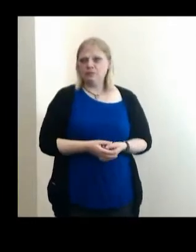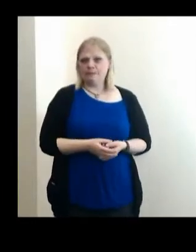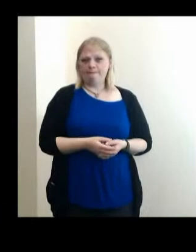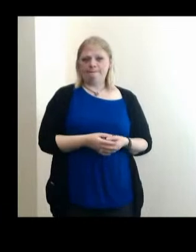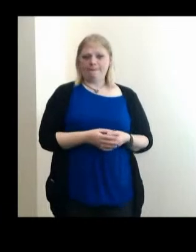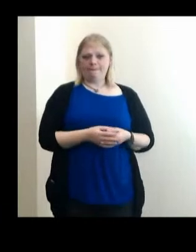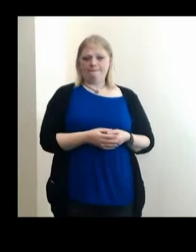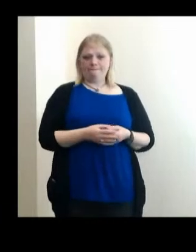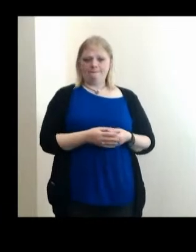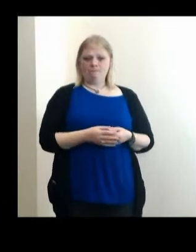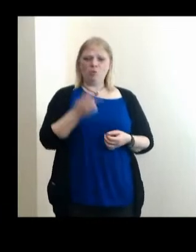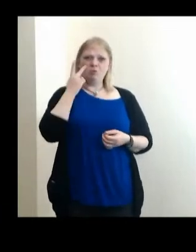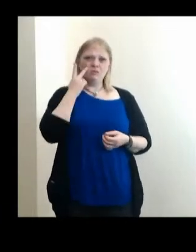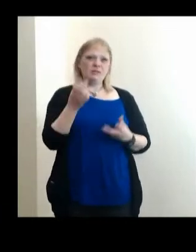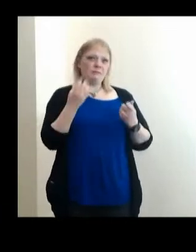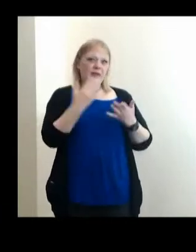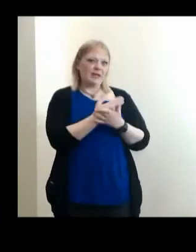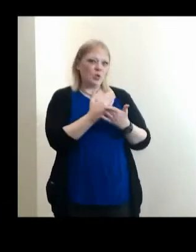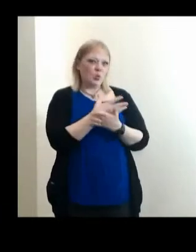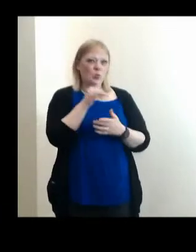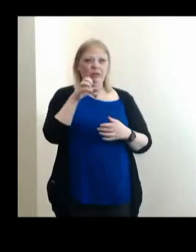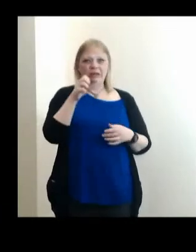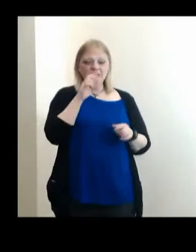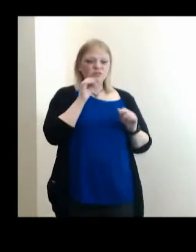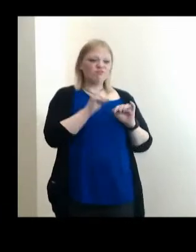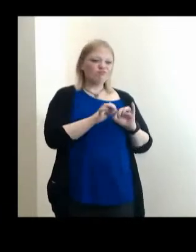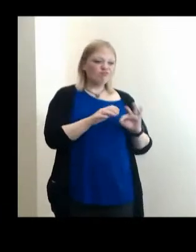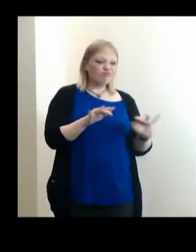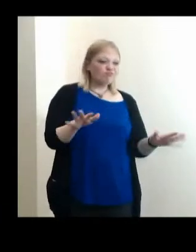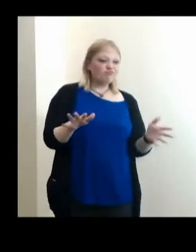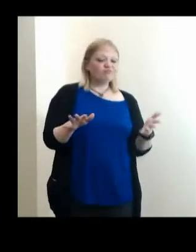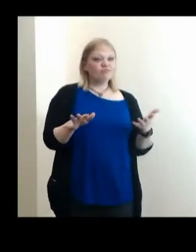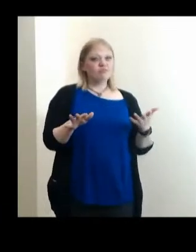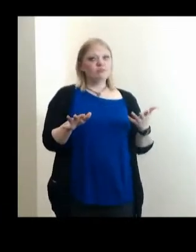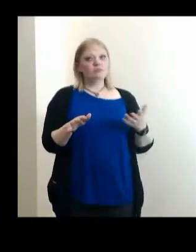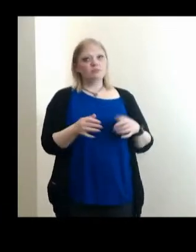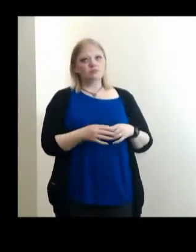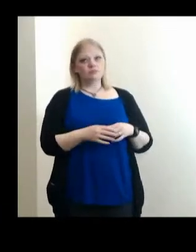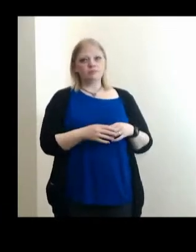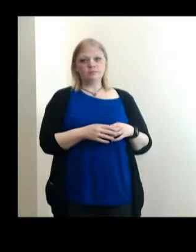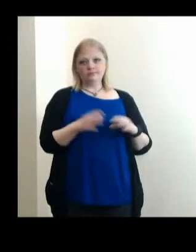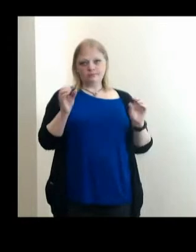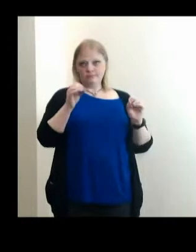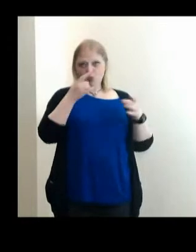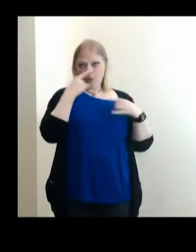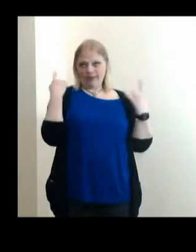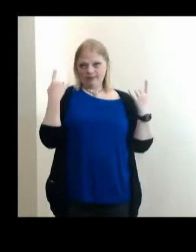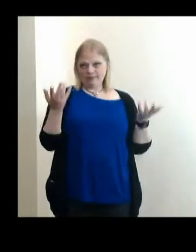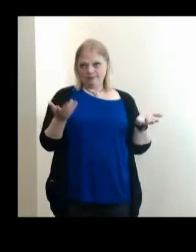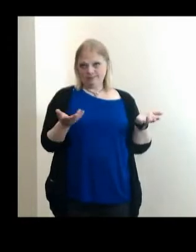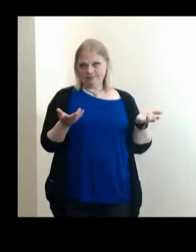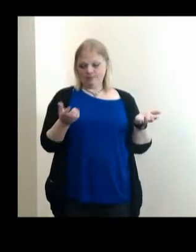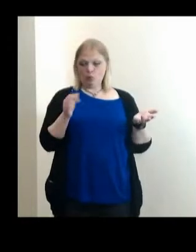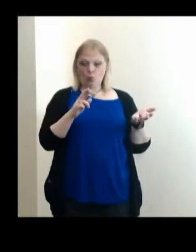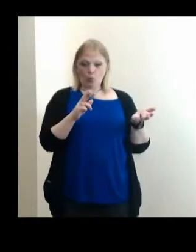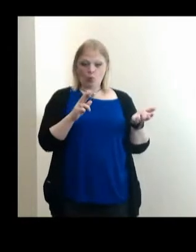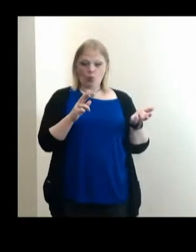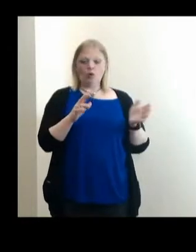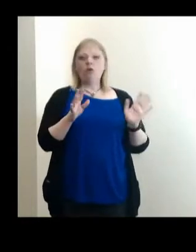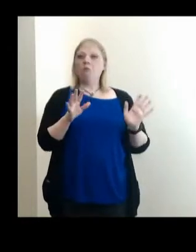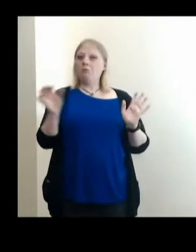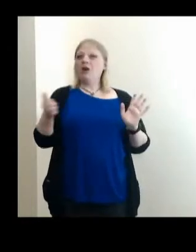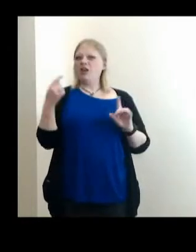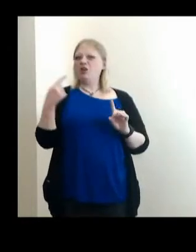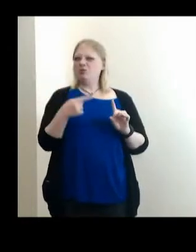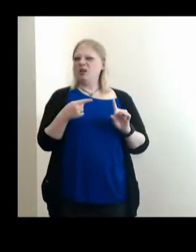where we're seeing it in a lot of new cases, including spread, there was a lack of mask wearing, or an individual. Here's another big